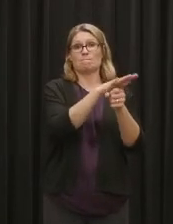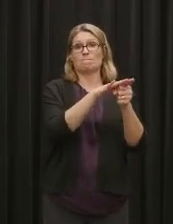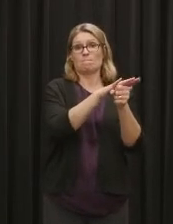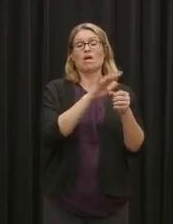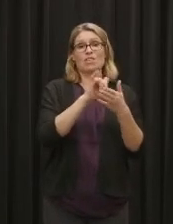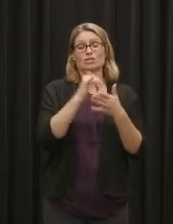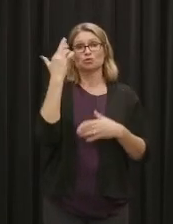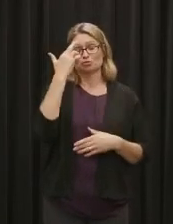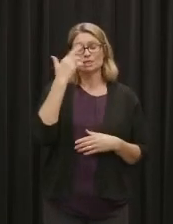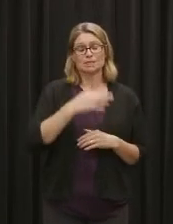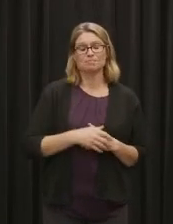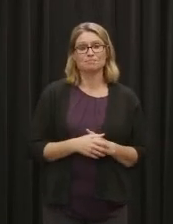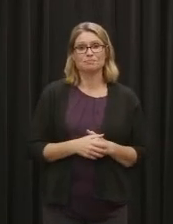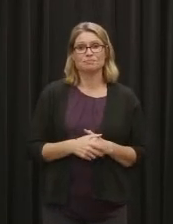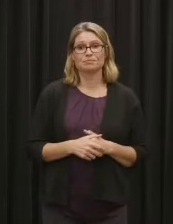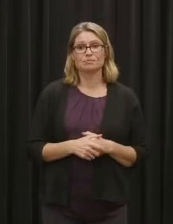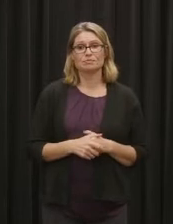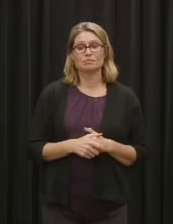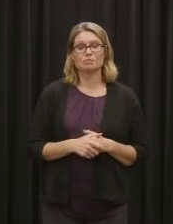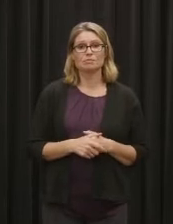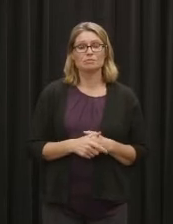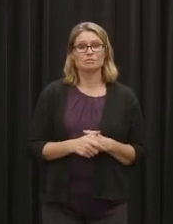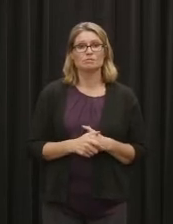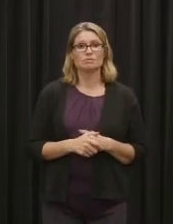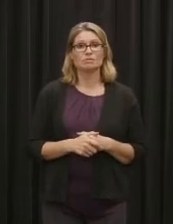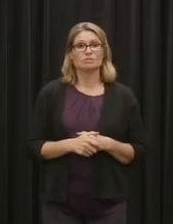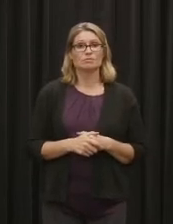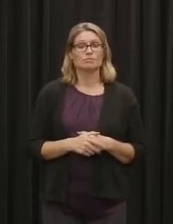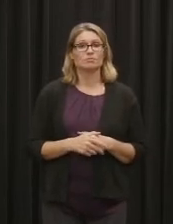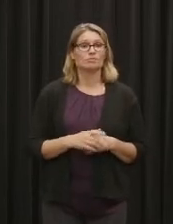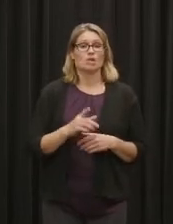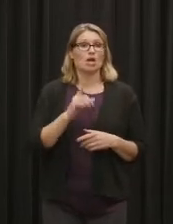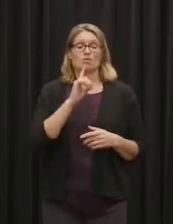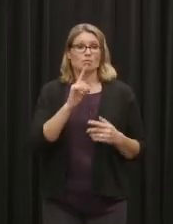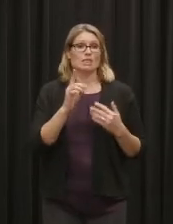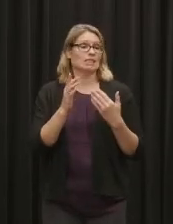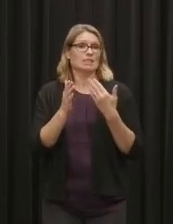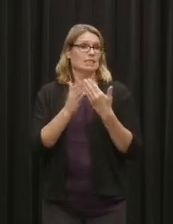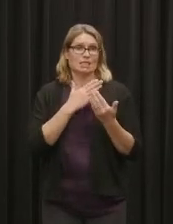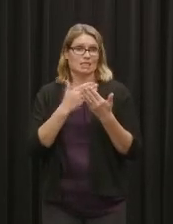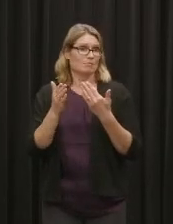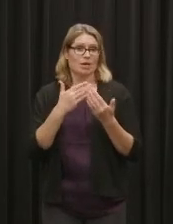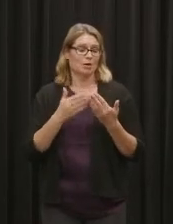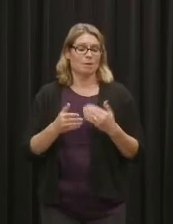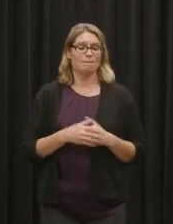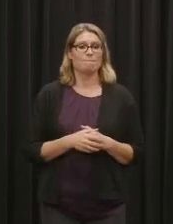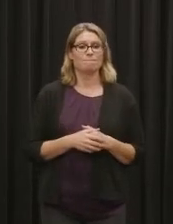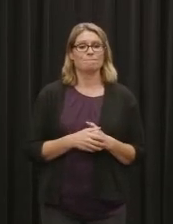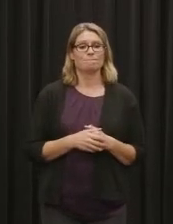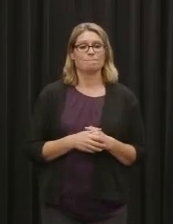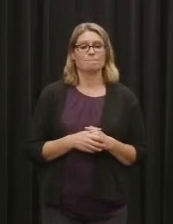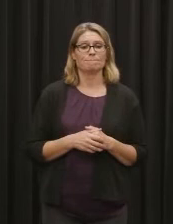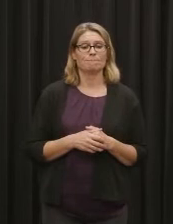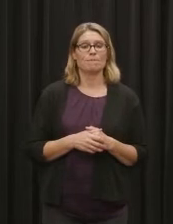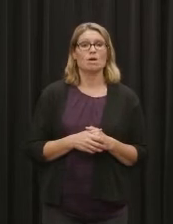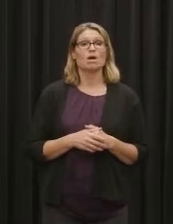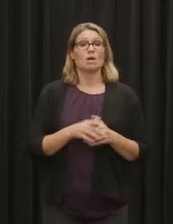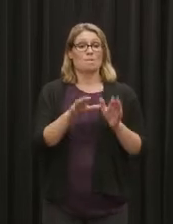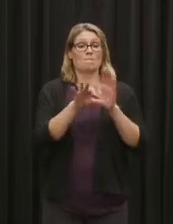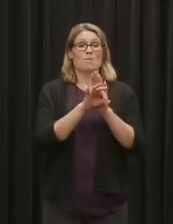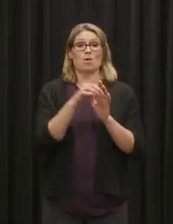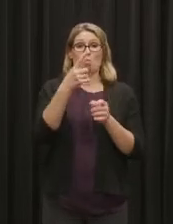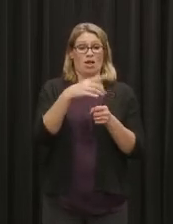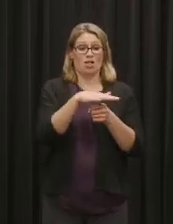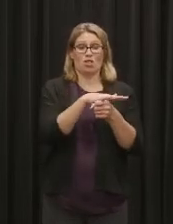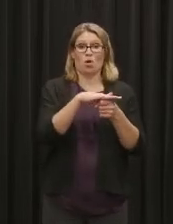province. It doesn't matter when you speak about a singular location.